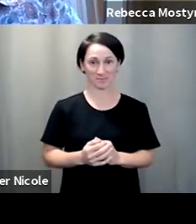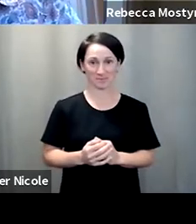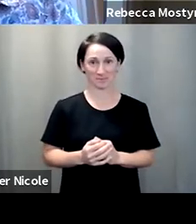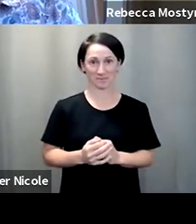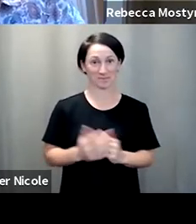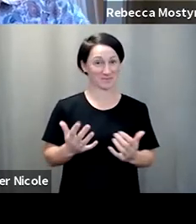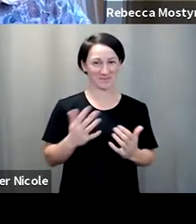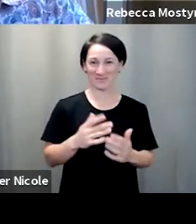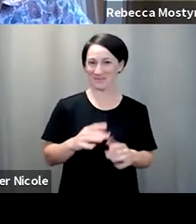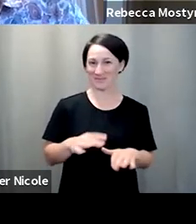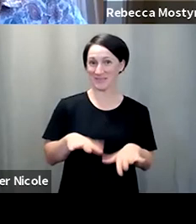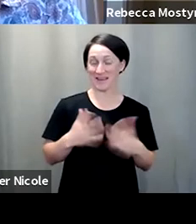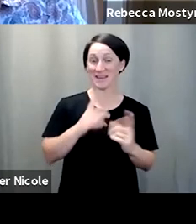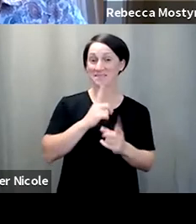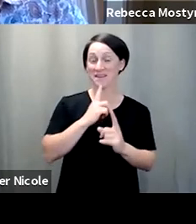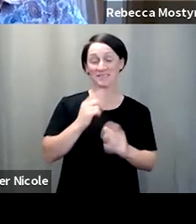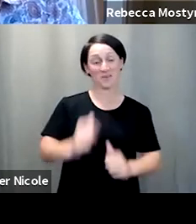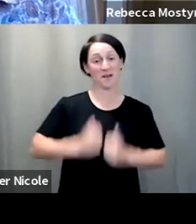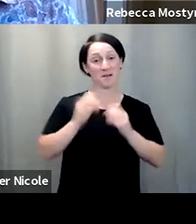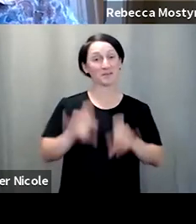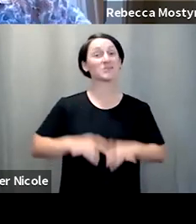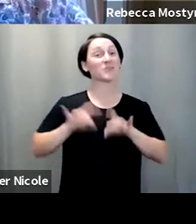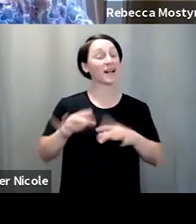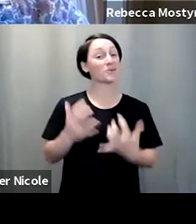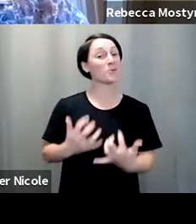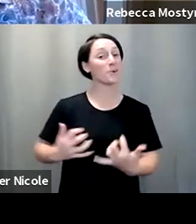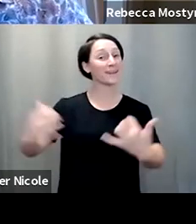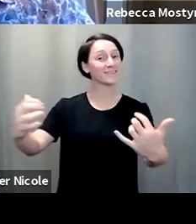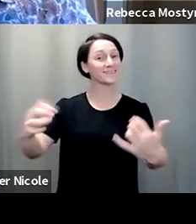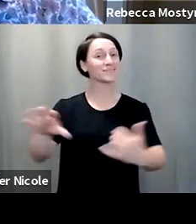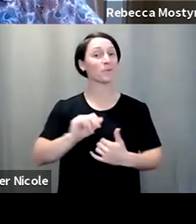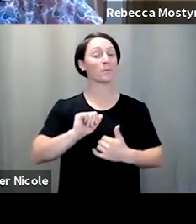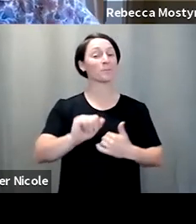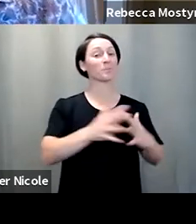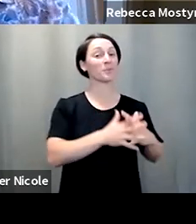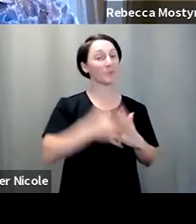our Australian audience today based on your experience with US organizations?